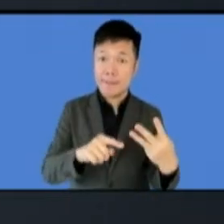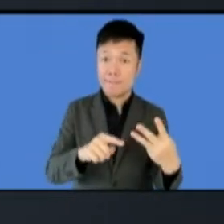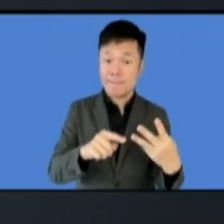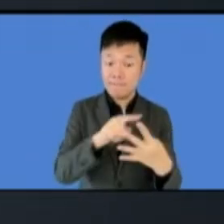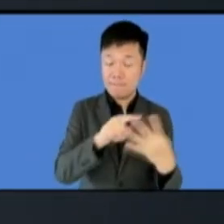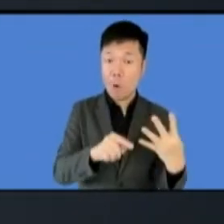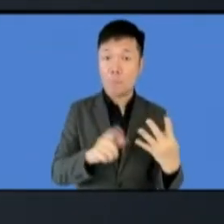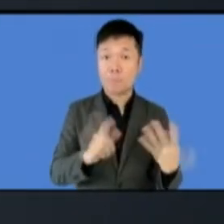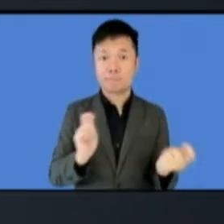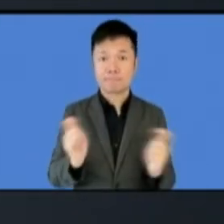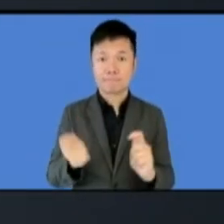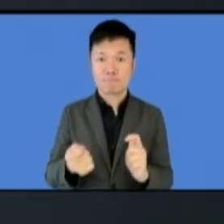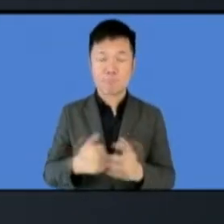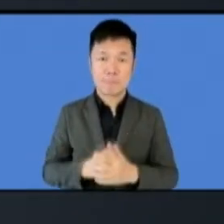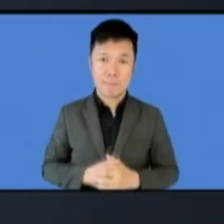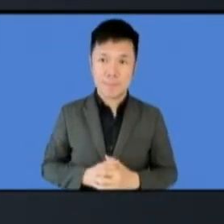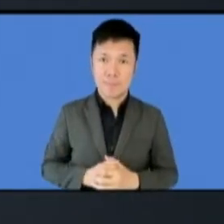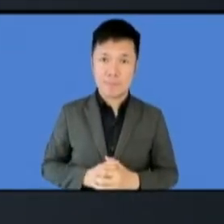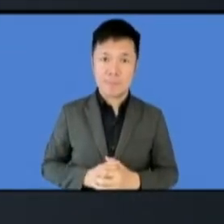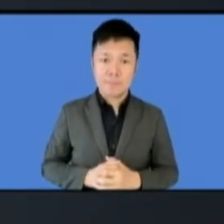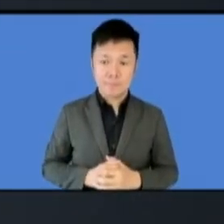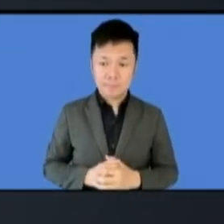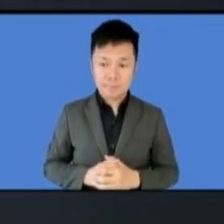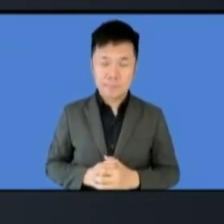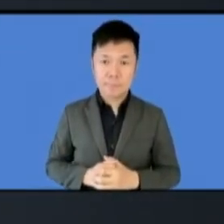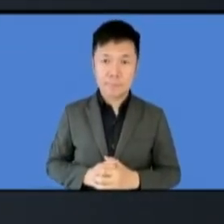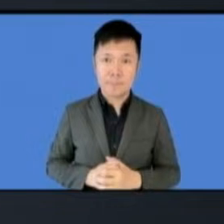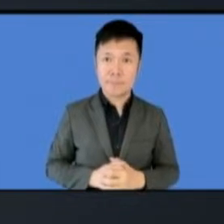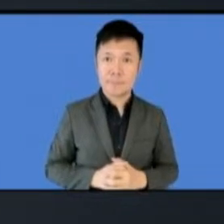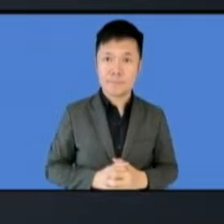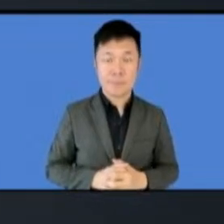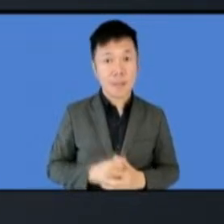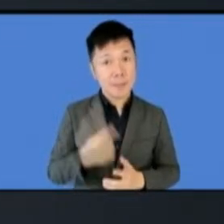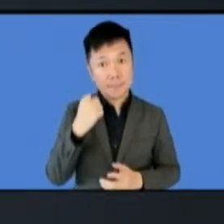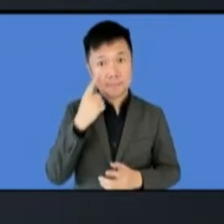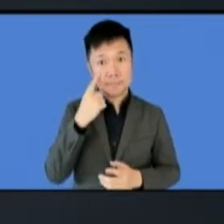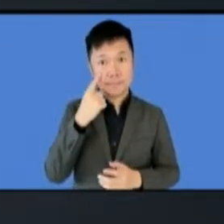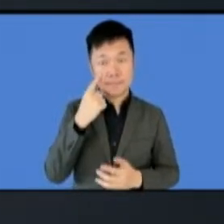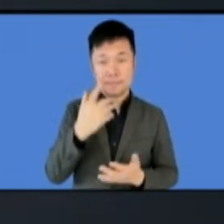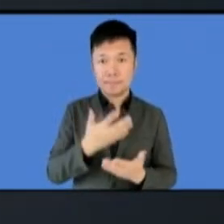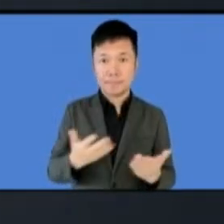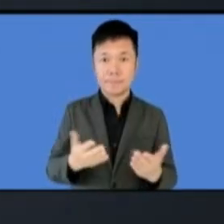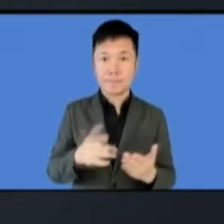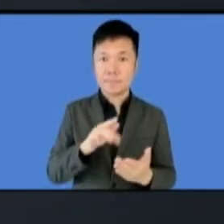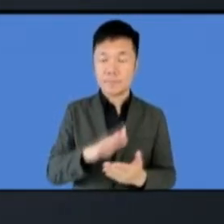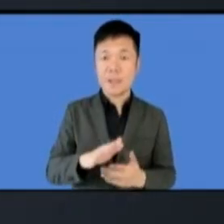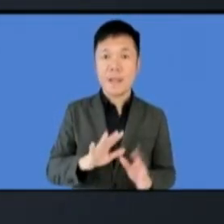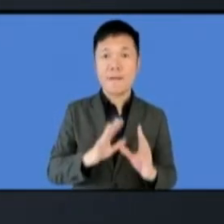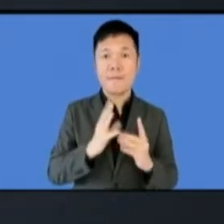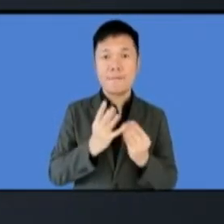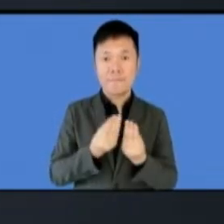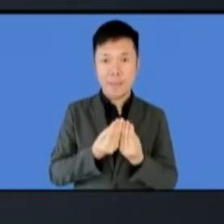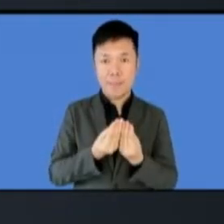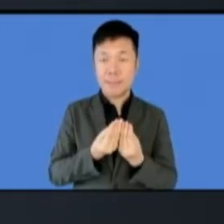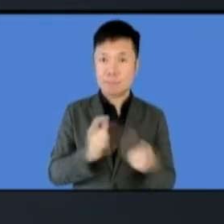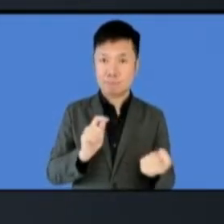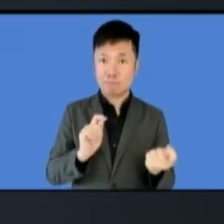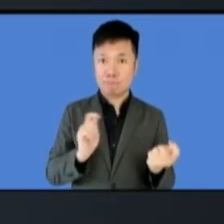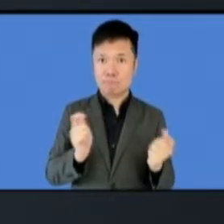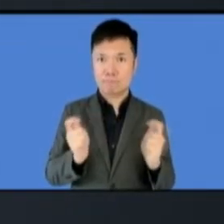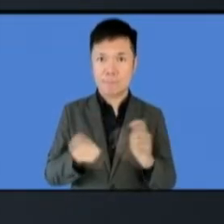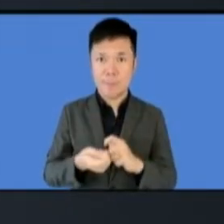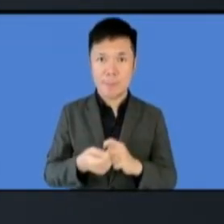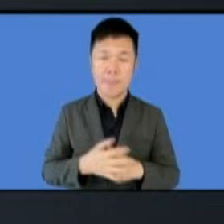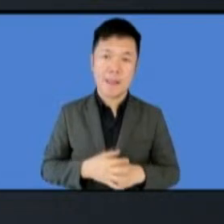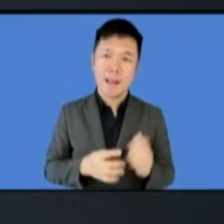forces, then we back to look at the change of the family size. We do have